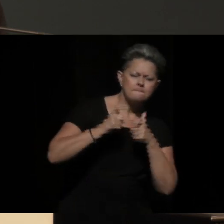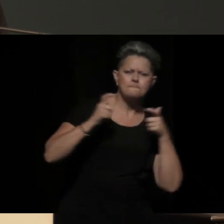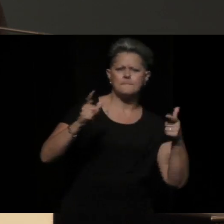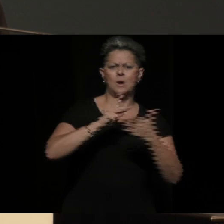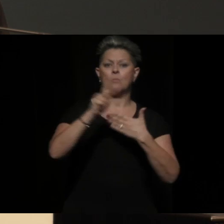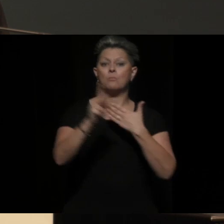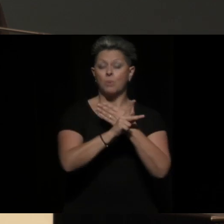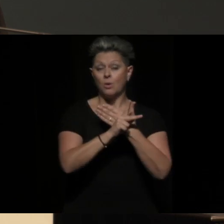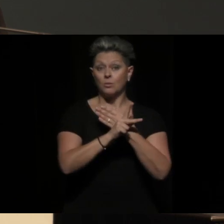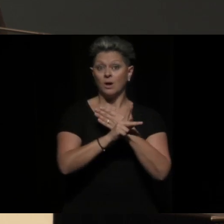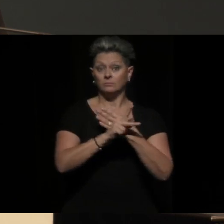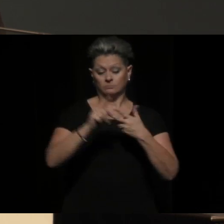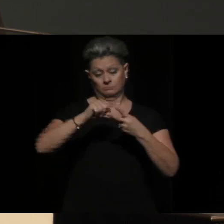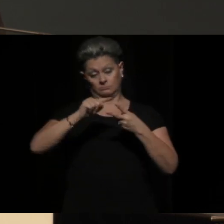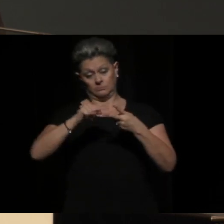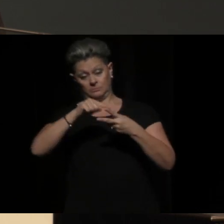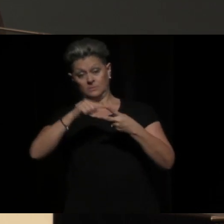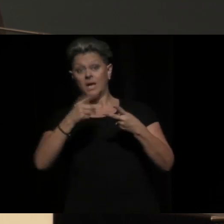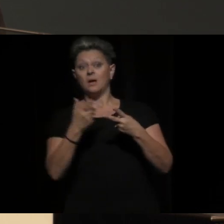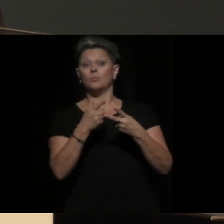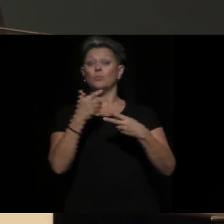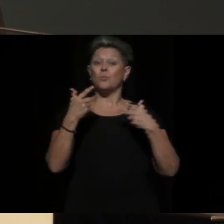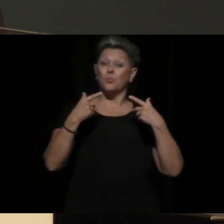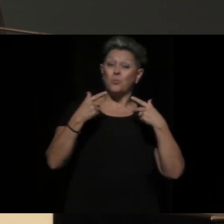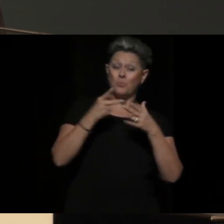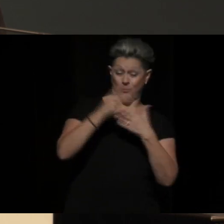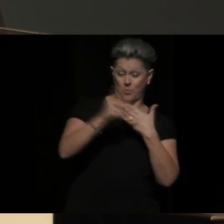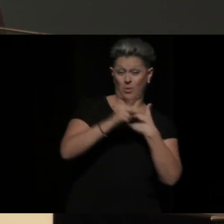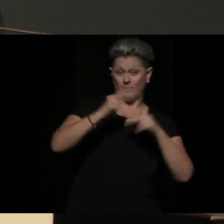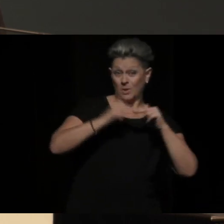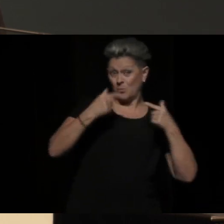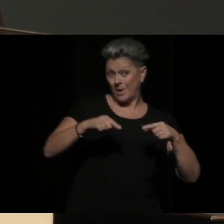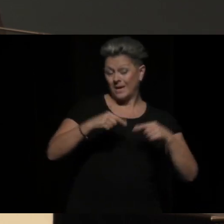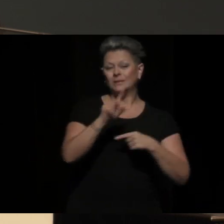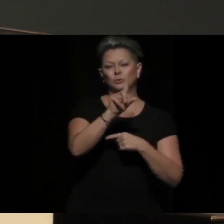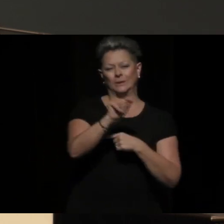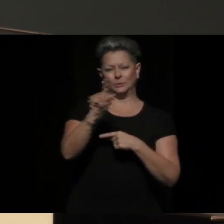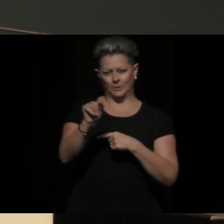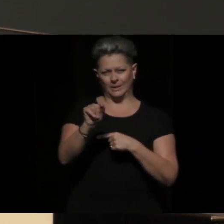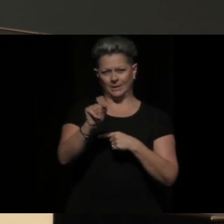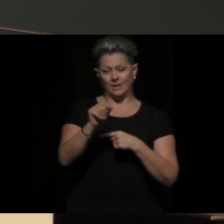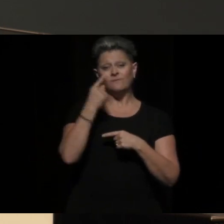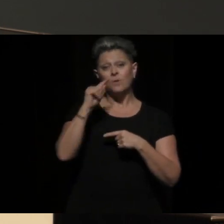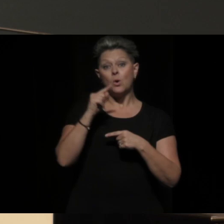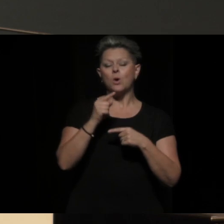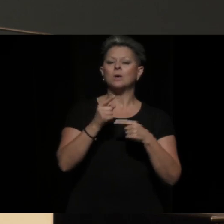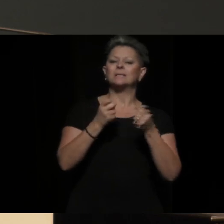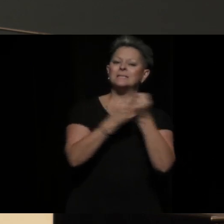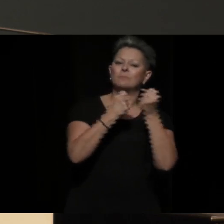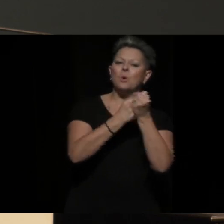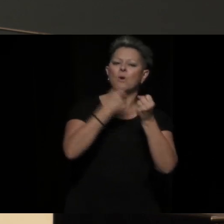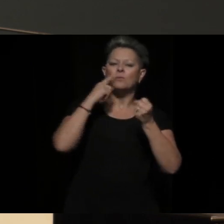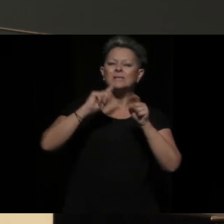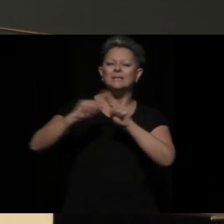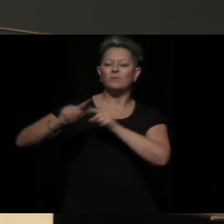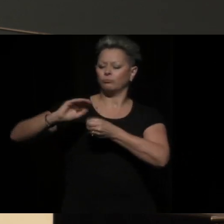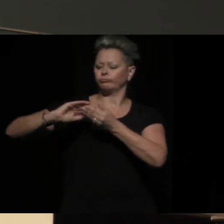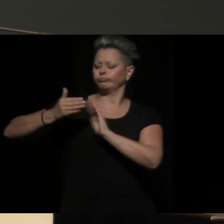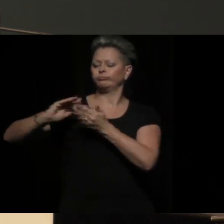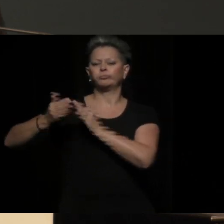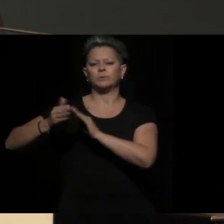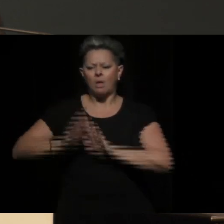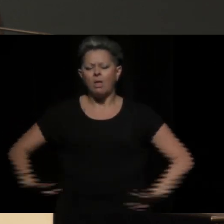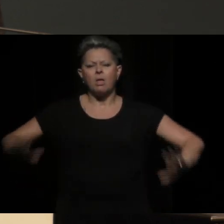built from the ground up in 2020 to provide financial support to municipalities across the province: